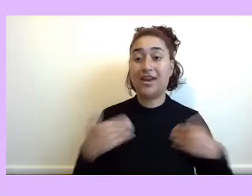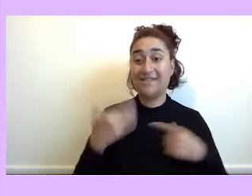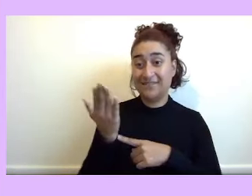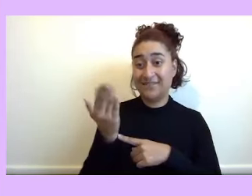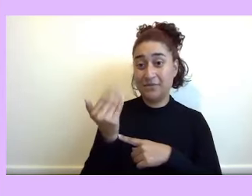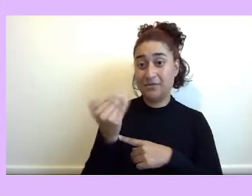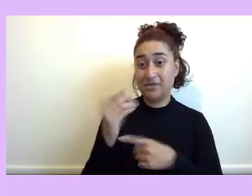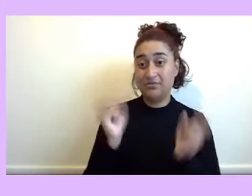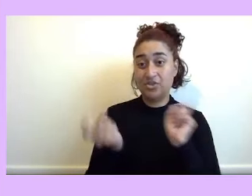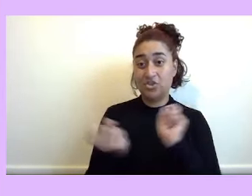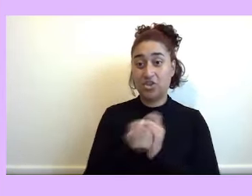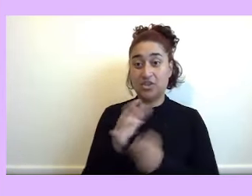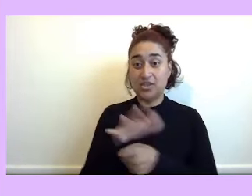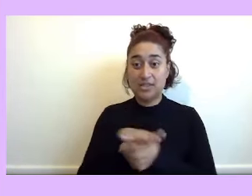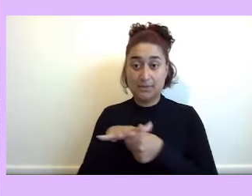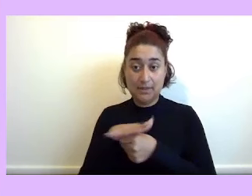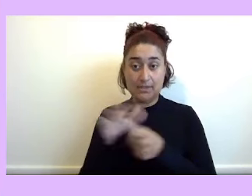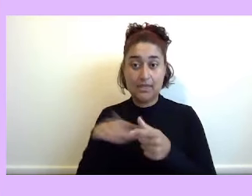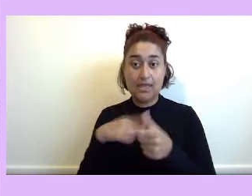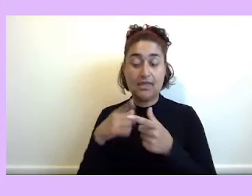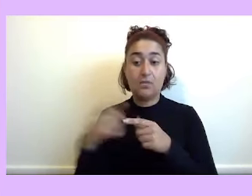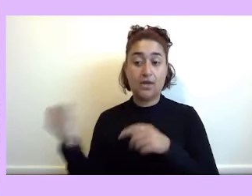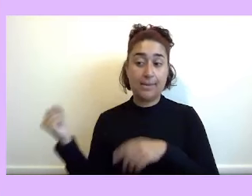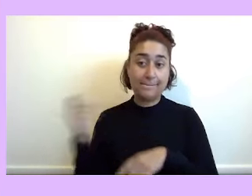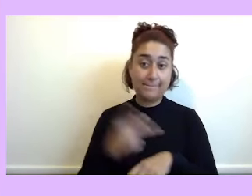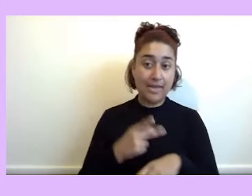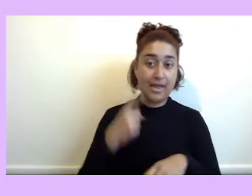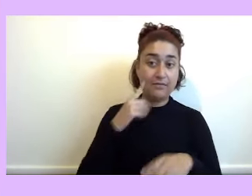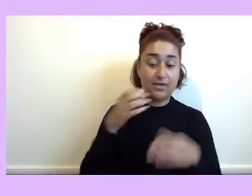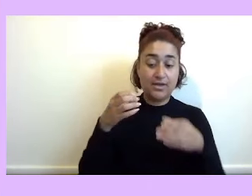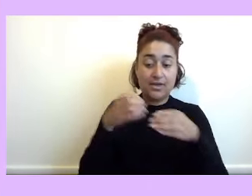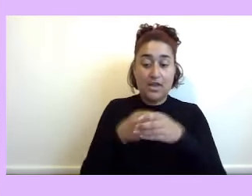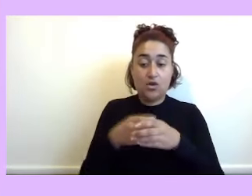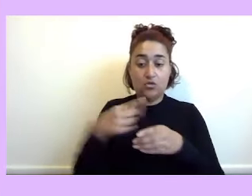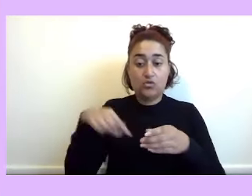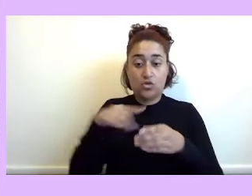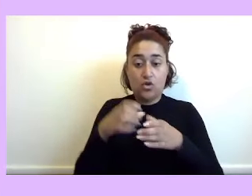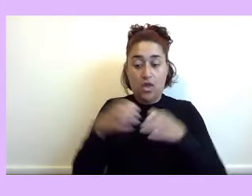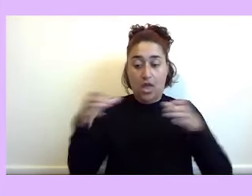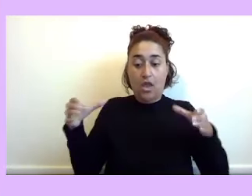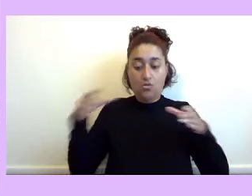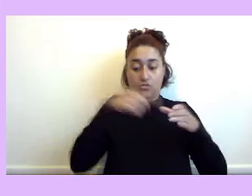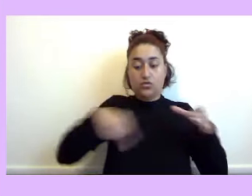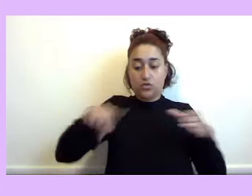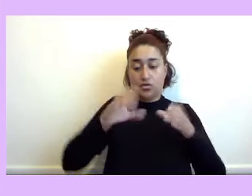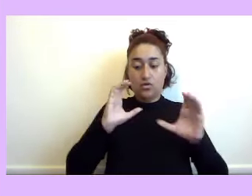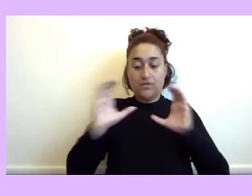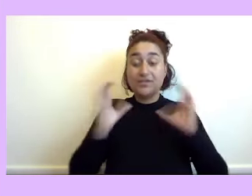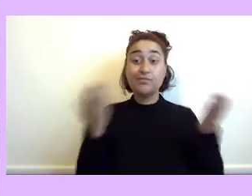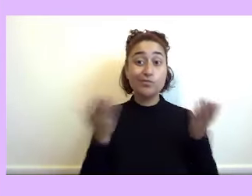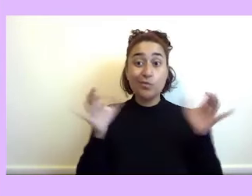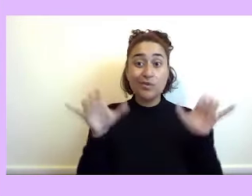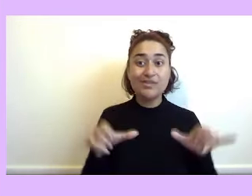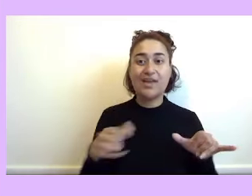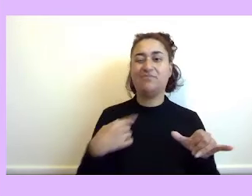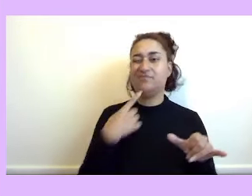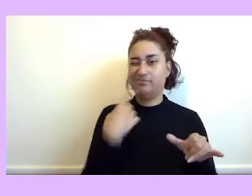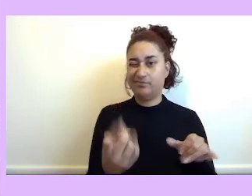resetting the space, then we're going to reconvene for an inner circle, outer circle conversation. What is that? I'll tell you about it when you come back.